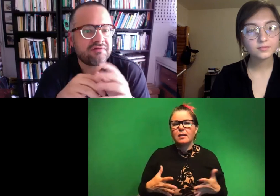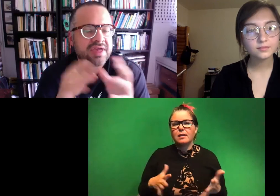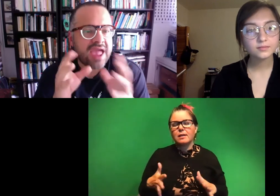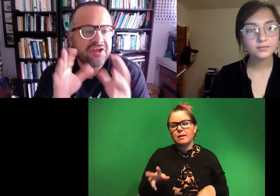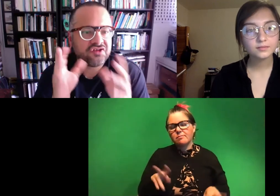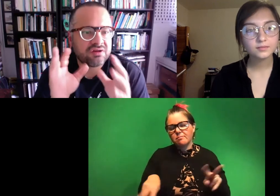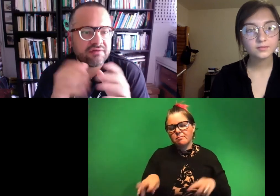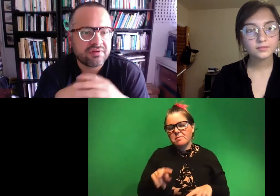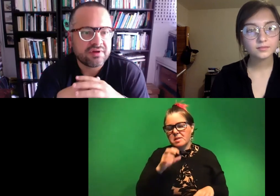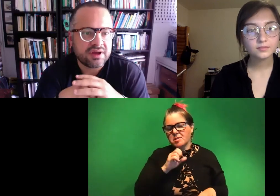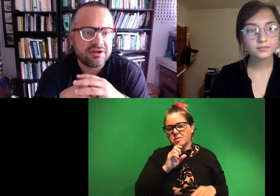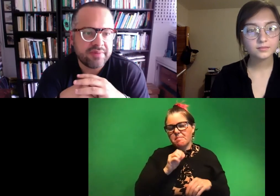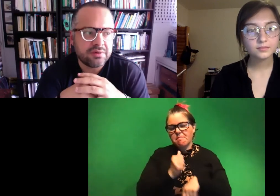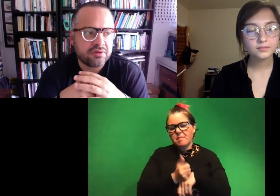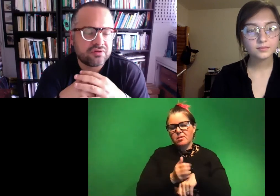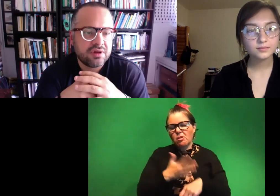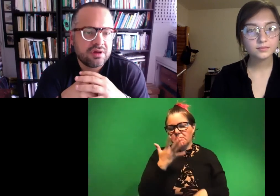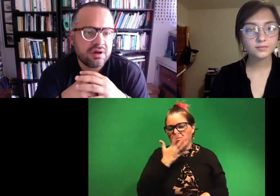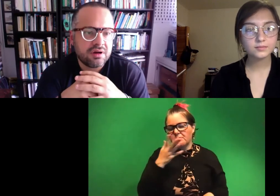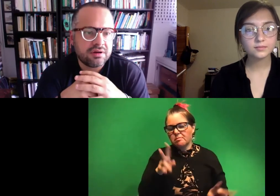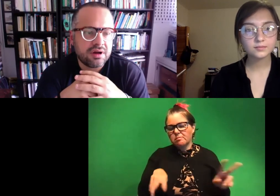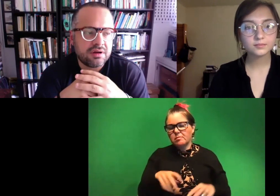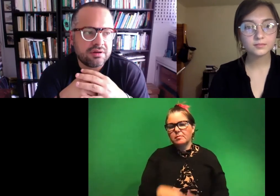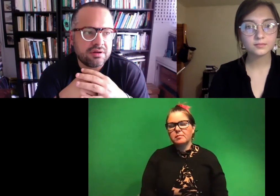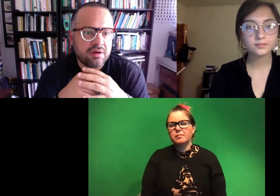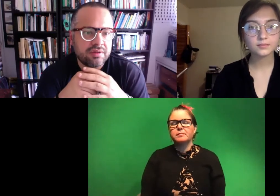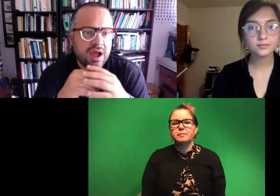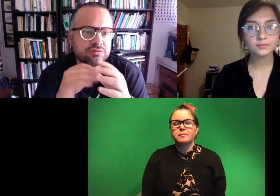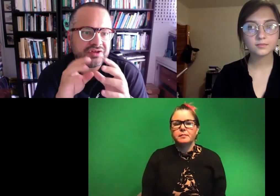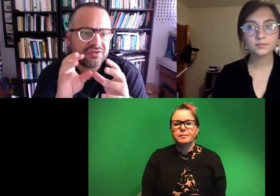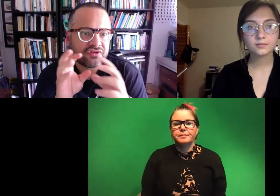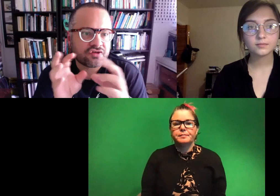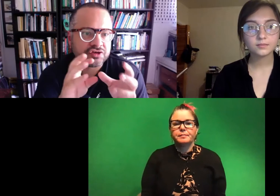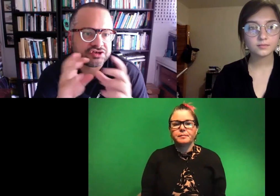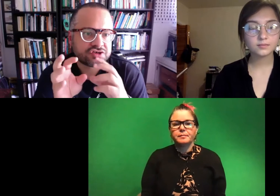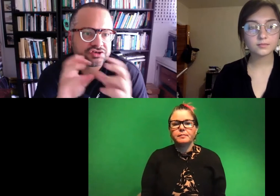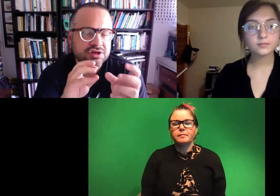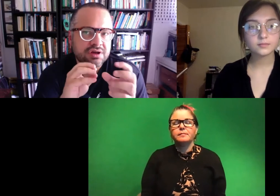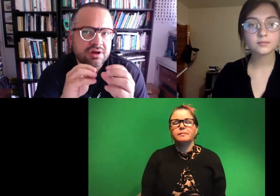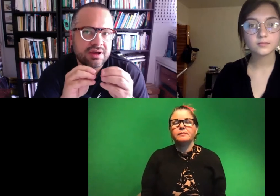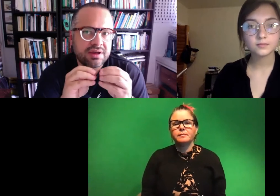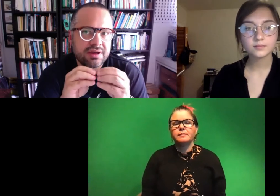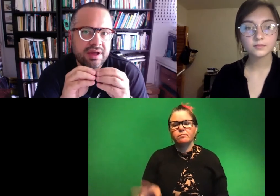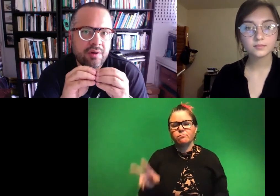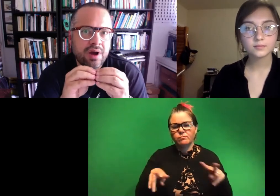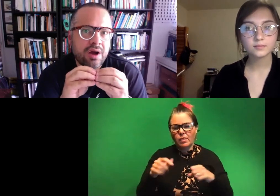of the age of the individuals on how these structures,